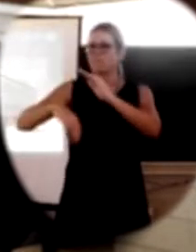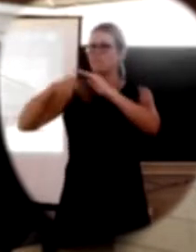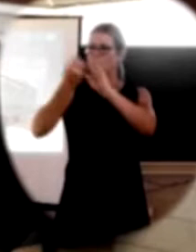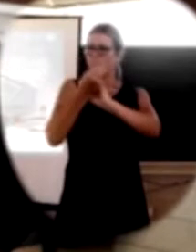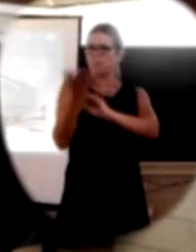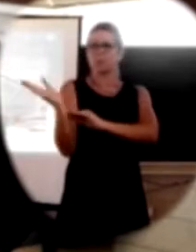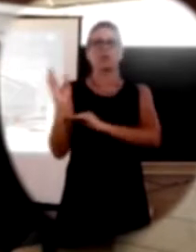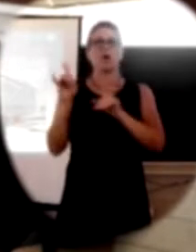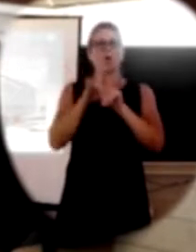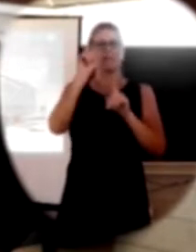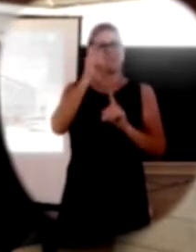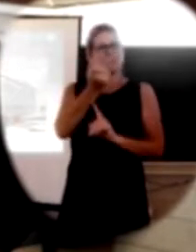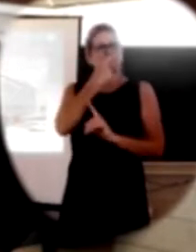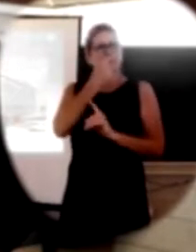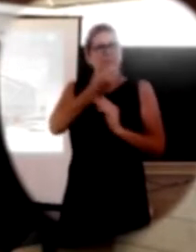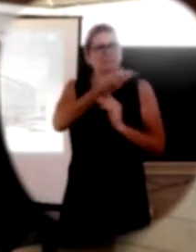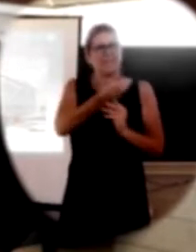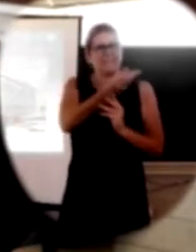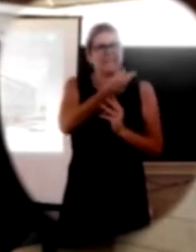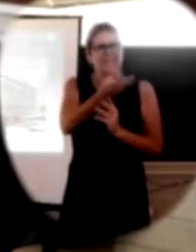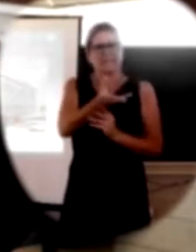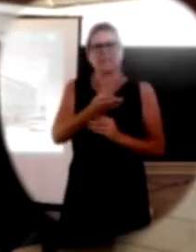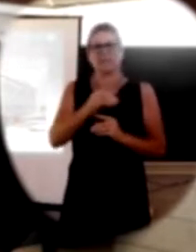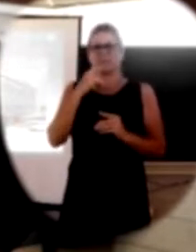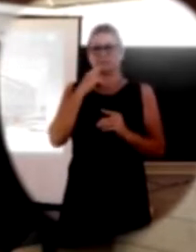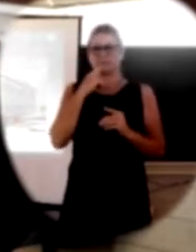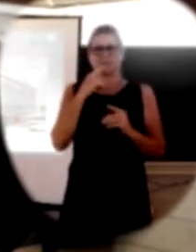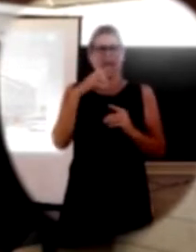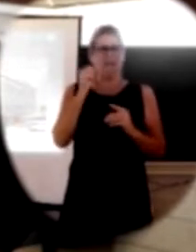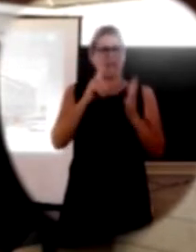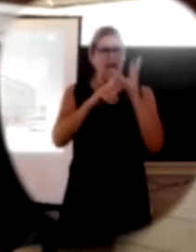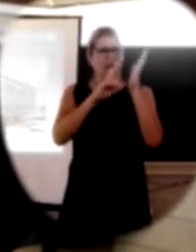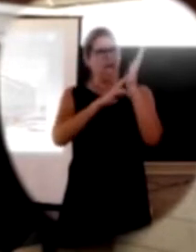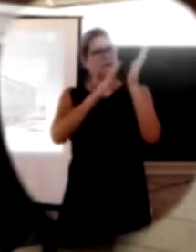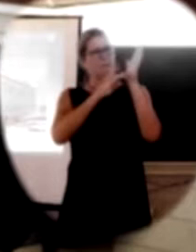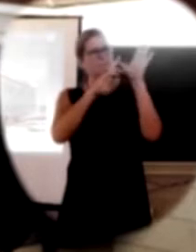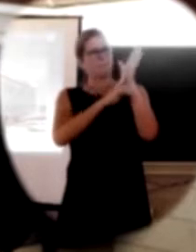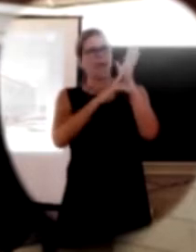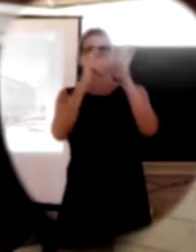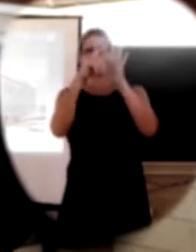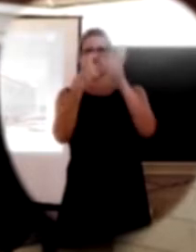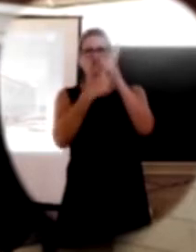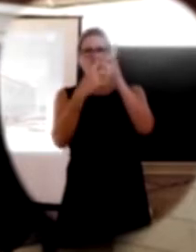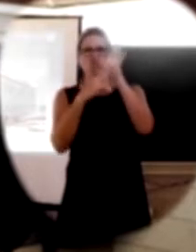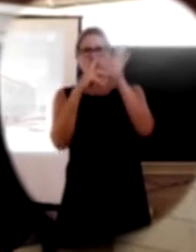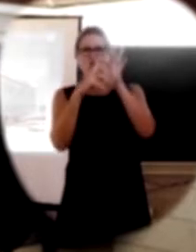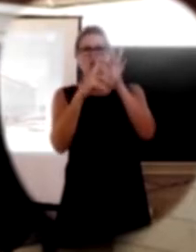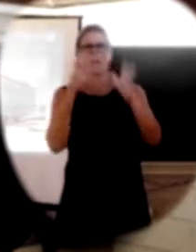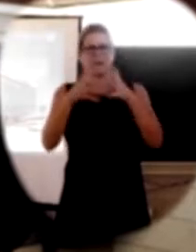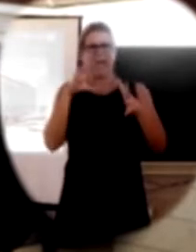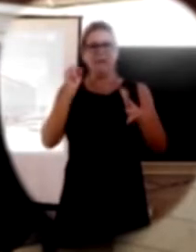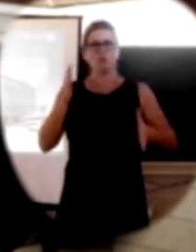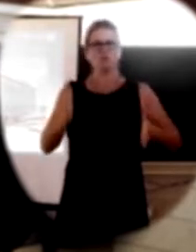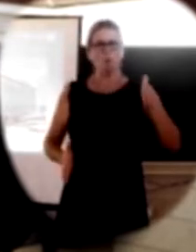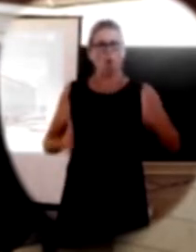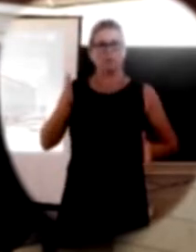even pill dispensing, they said, is going to happen with unmanned drones. So the hospital will have robots, which